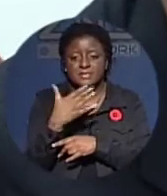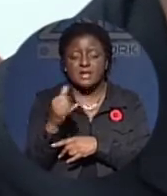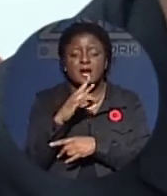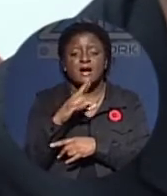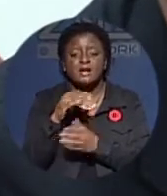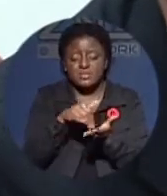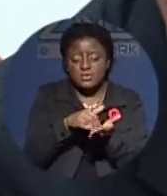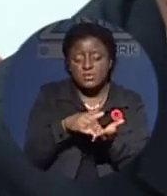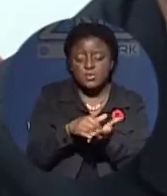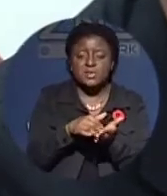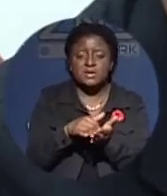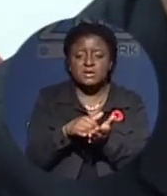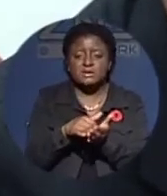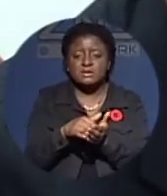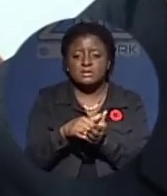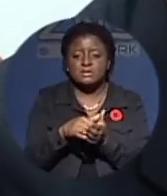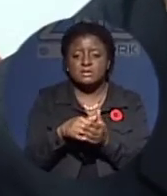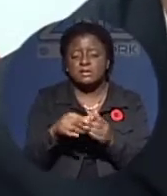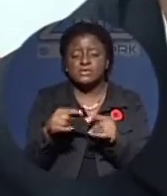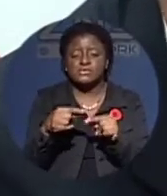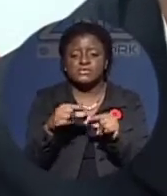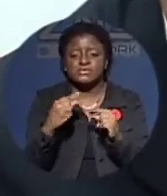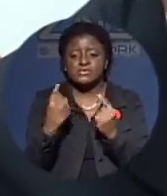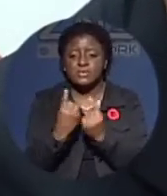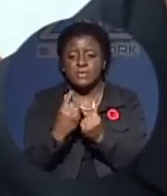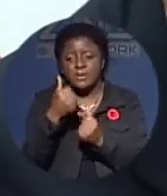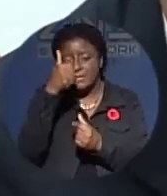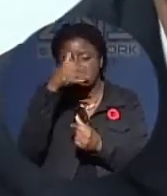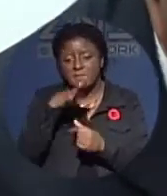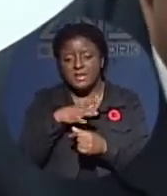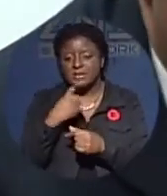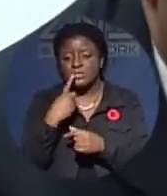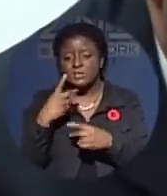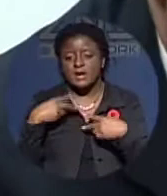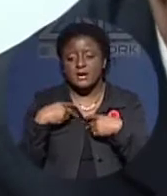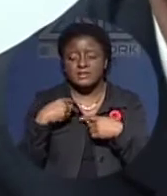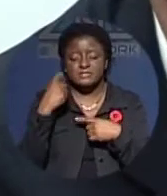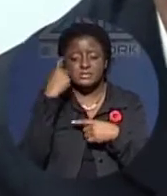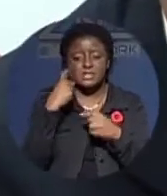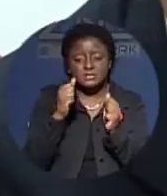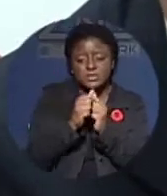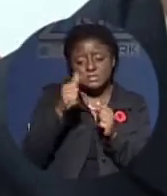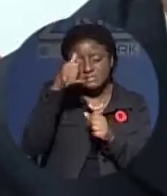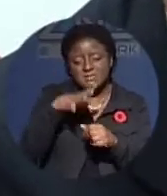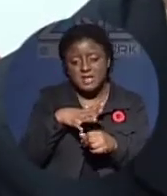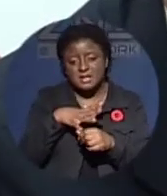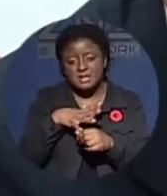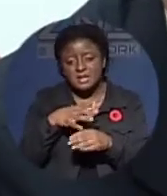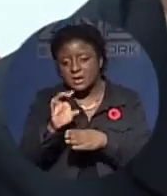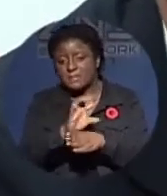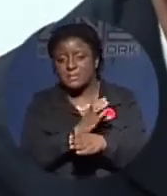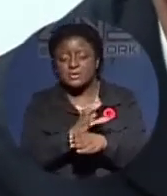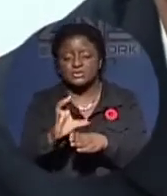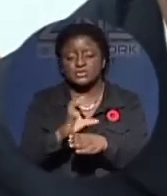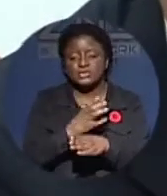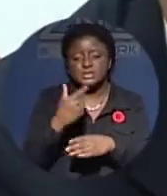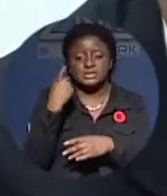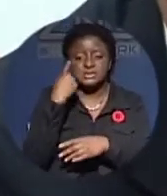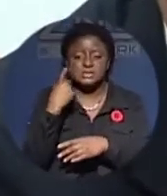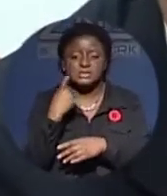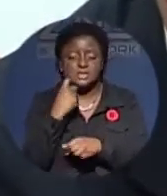groups. Men who have sex with men, commercial sex workers, drug addicts, other really risk